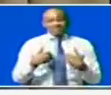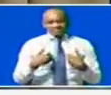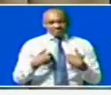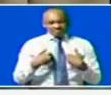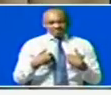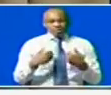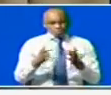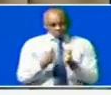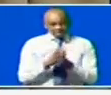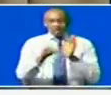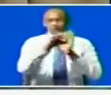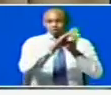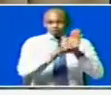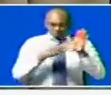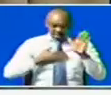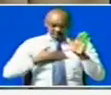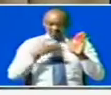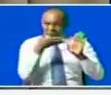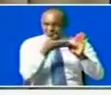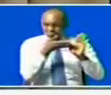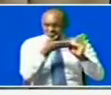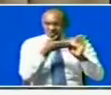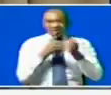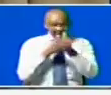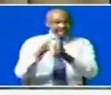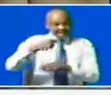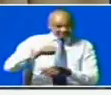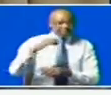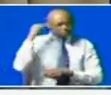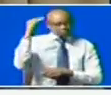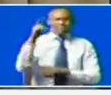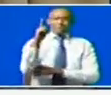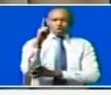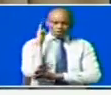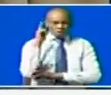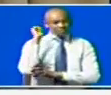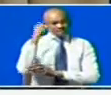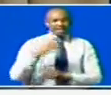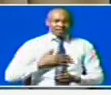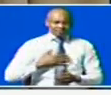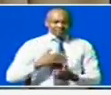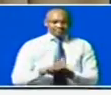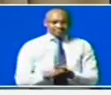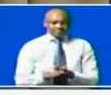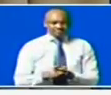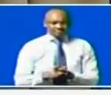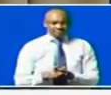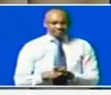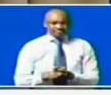by our Constitution, the supreme law of our Republic.